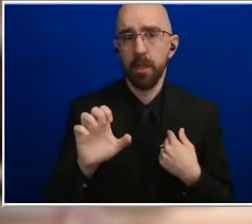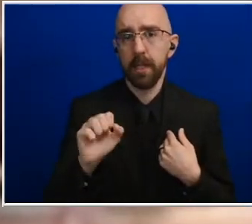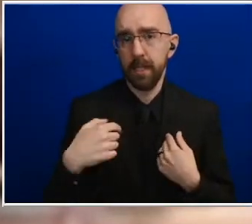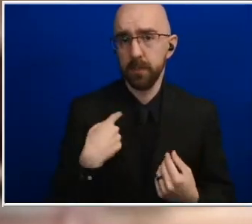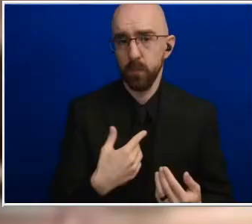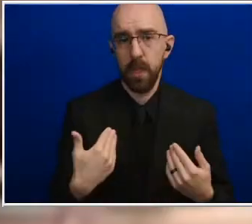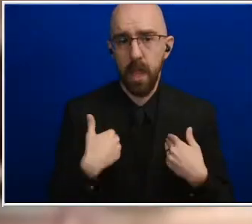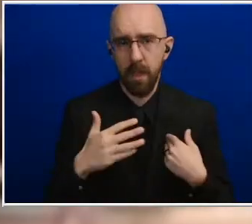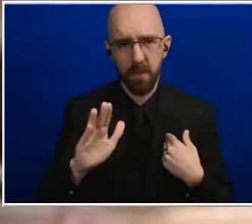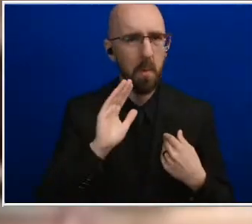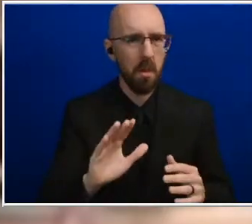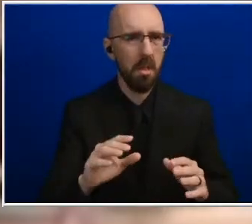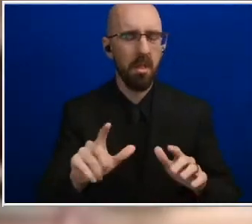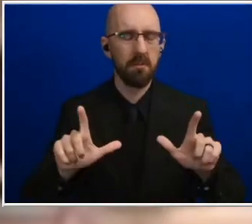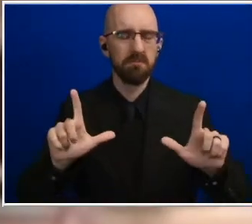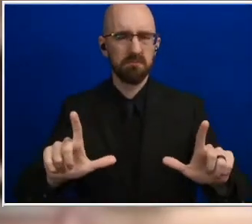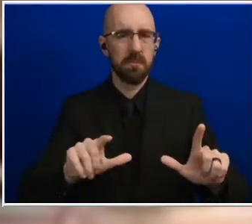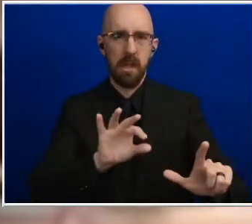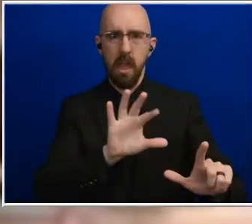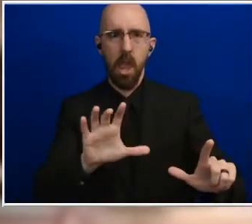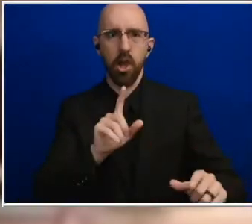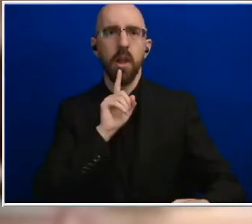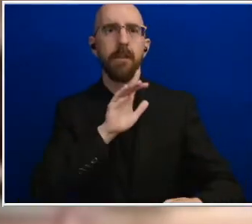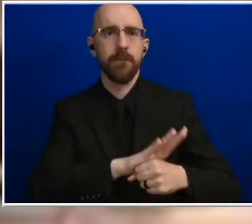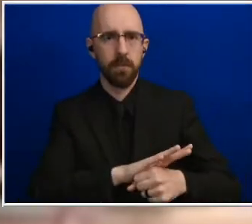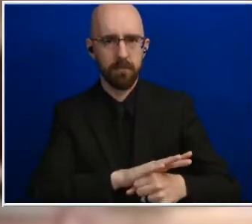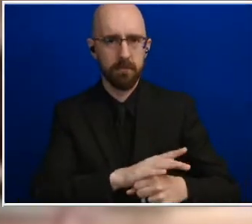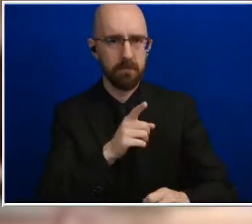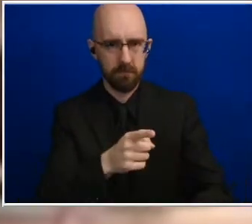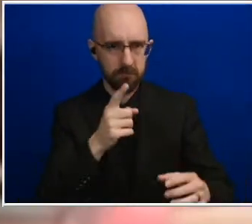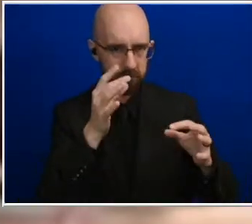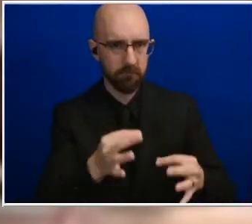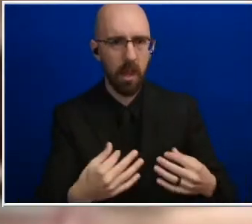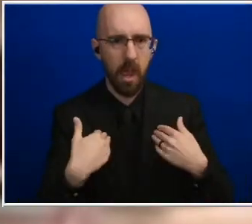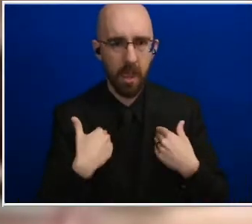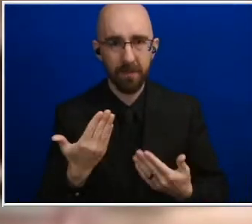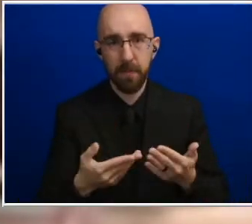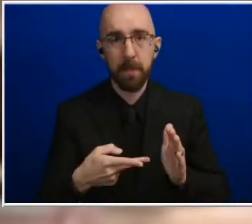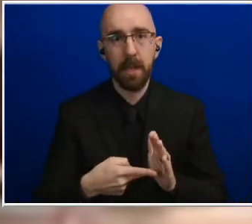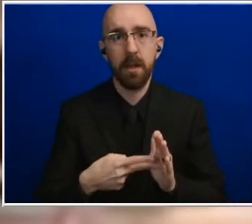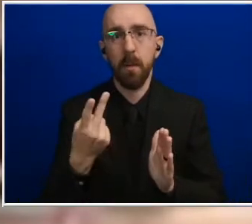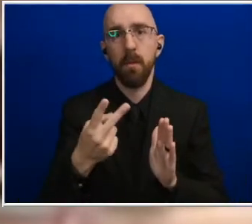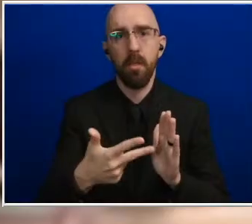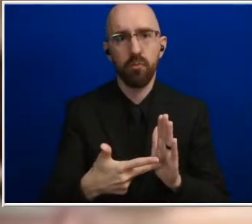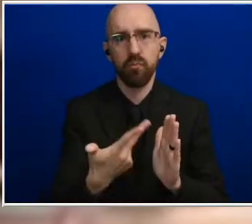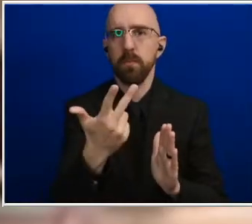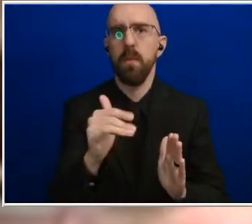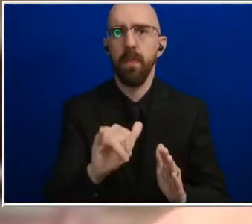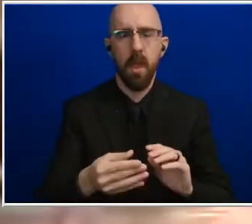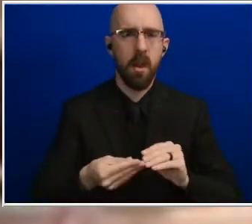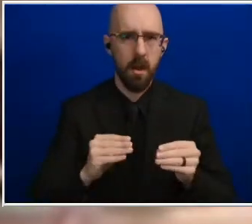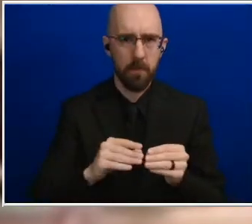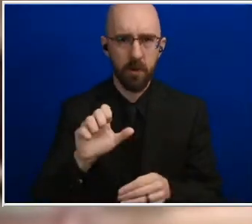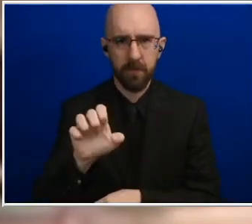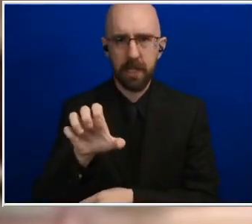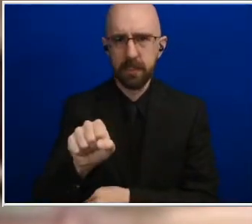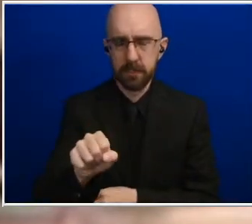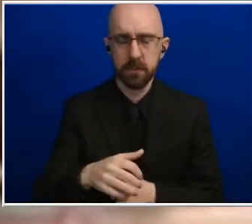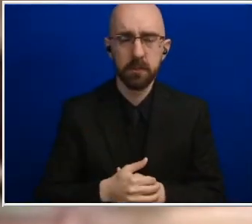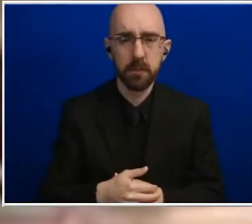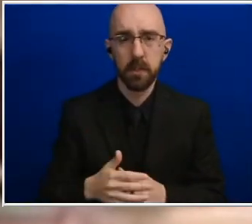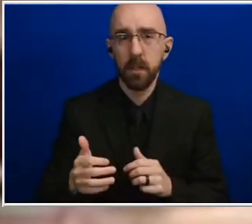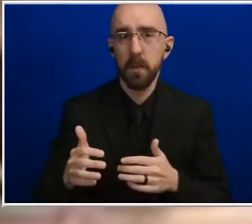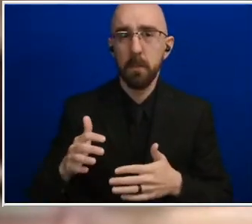it this way: are confirmed cases. There's probably double to triple that number of cases, and the